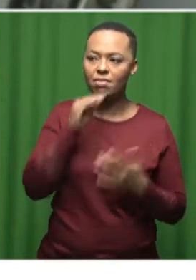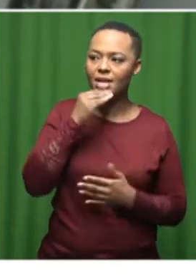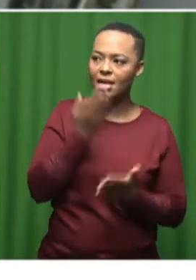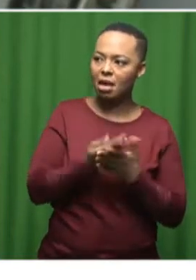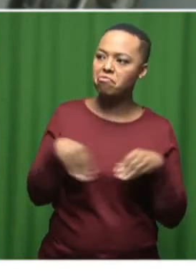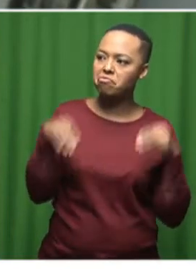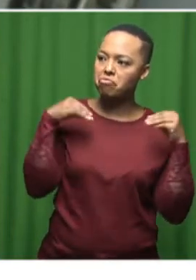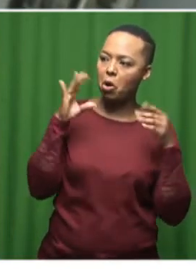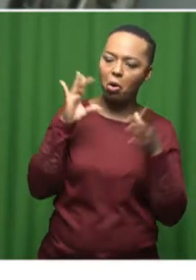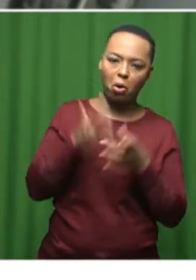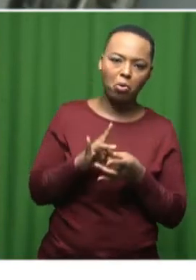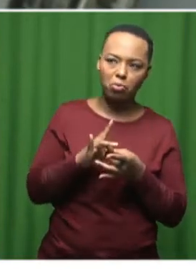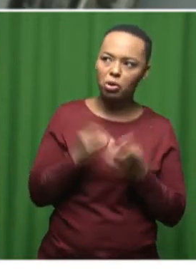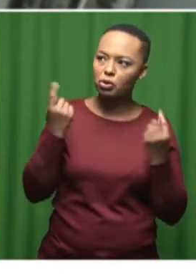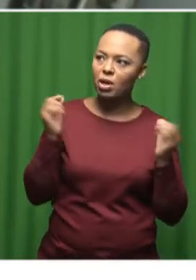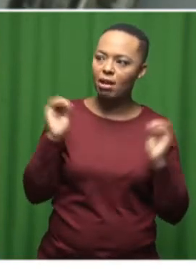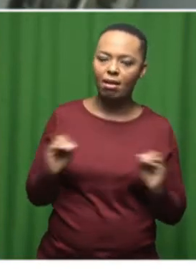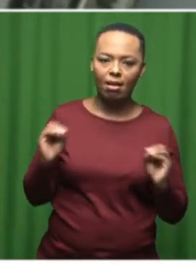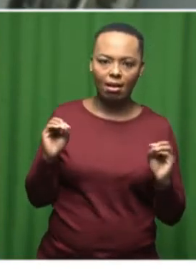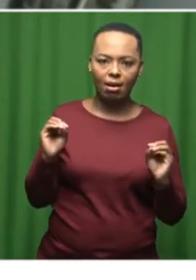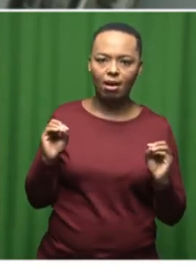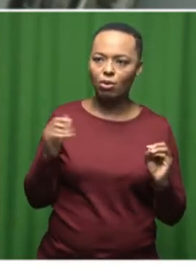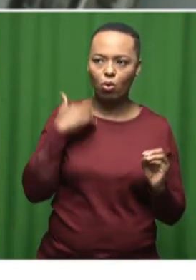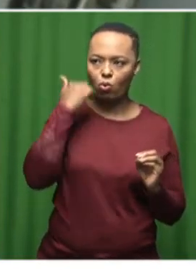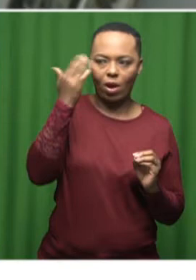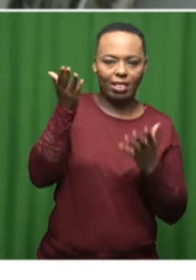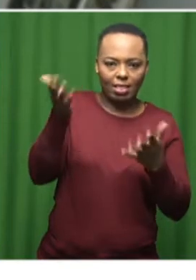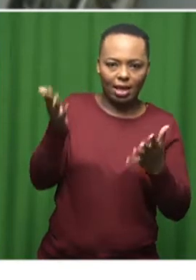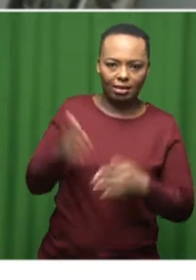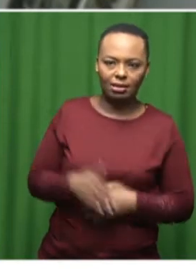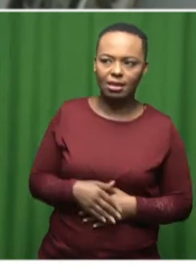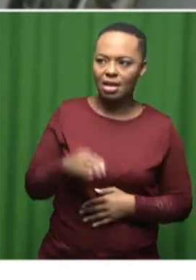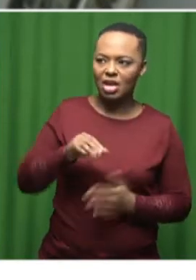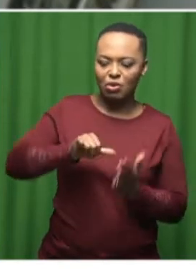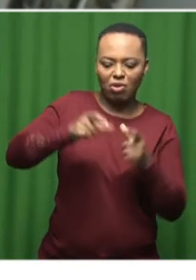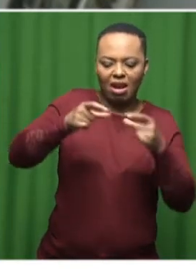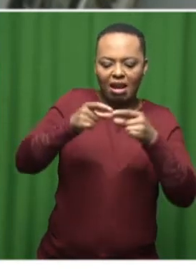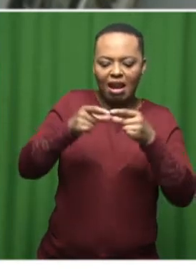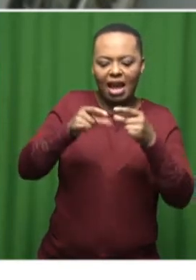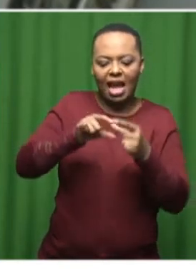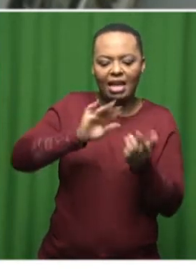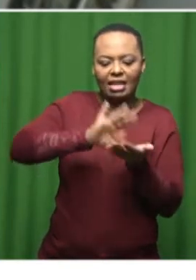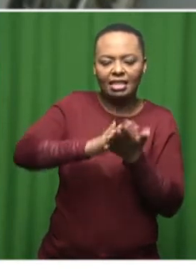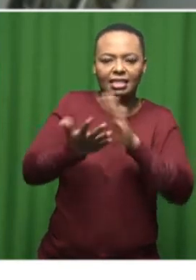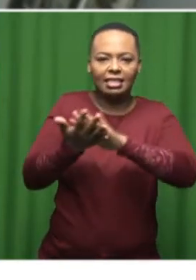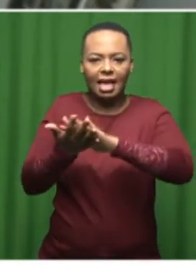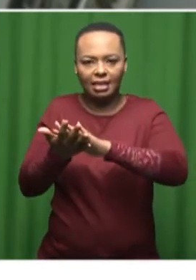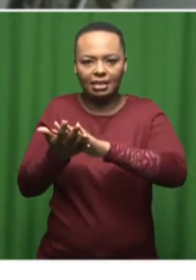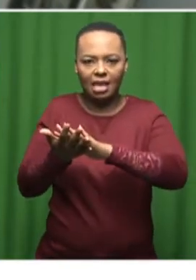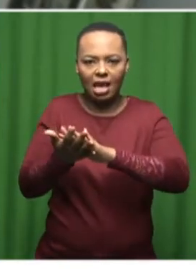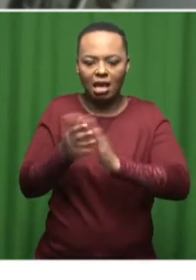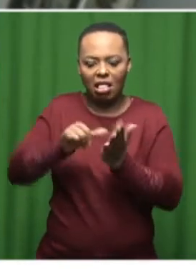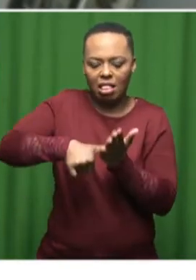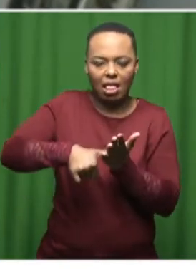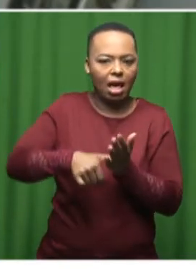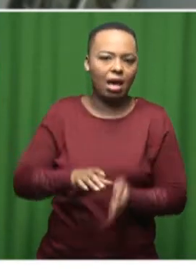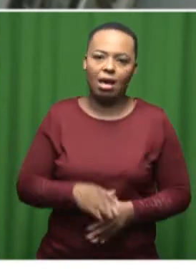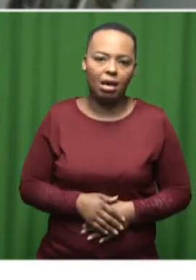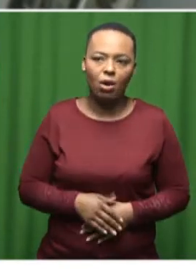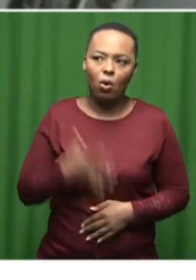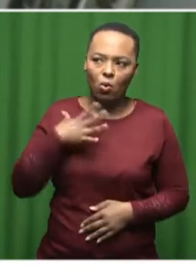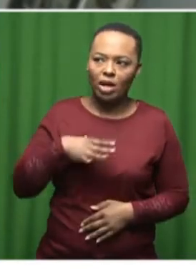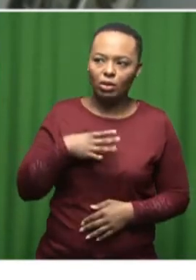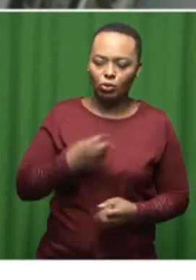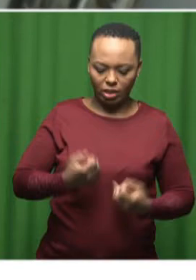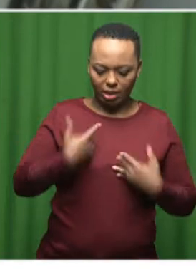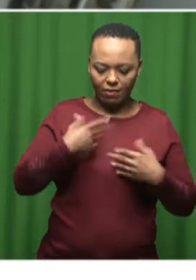my home. We don't want just to have a SASA card. We want to have dignity, and we use the arts as a